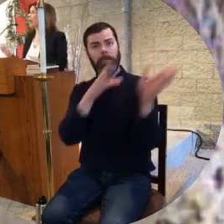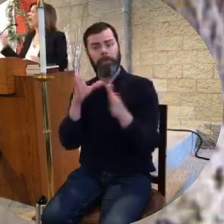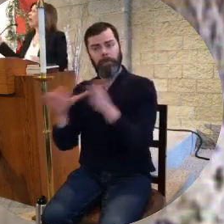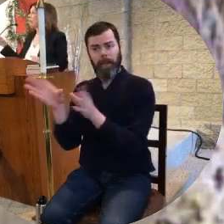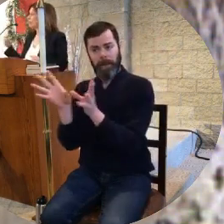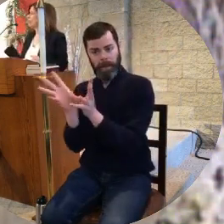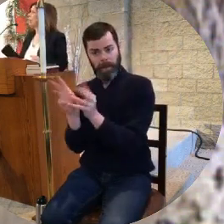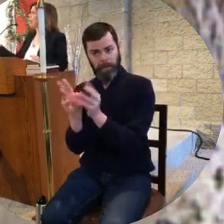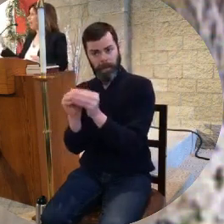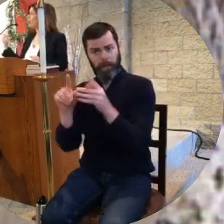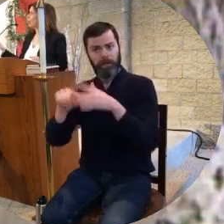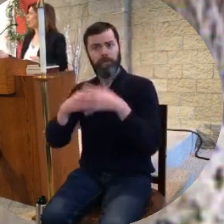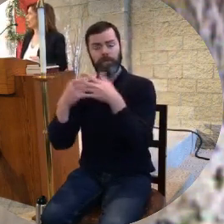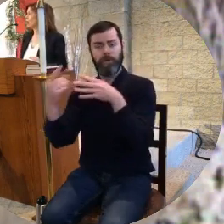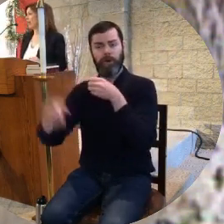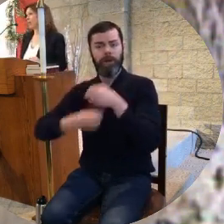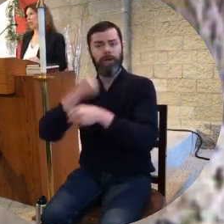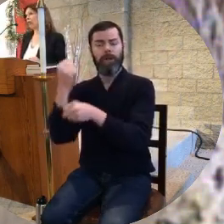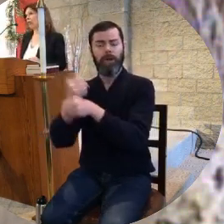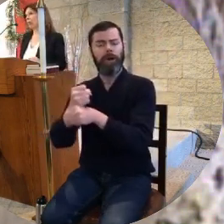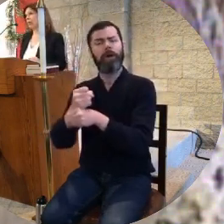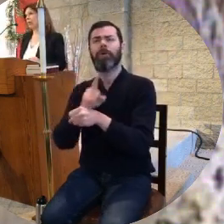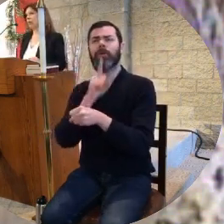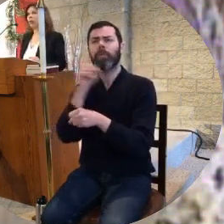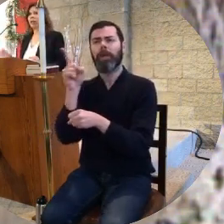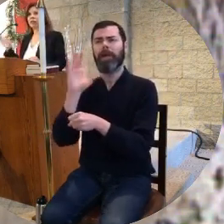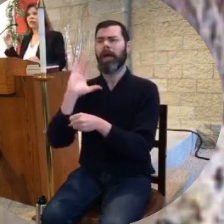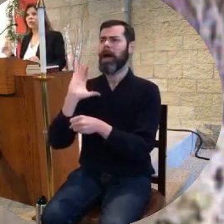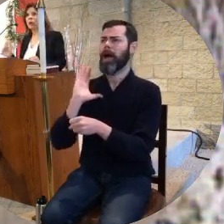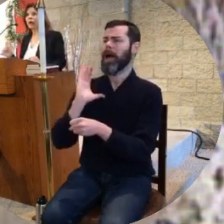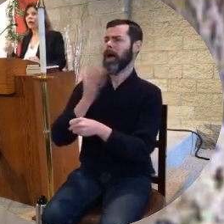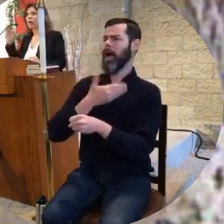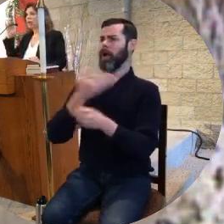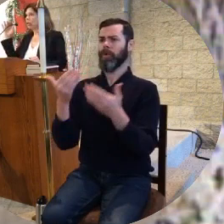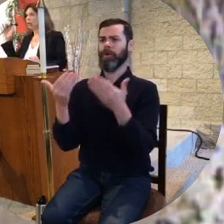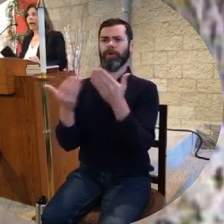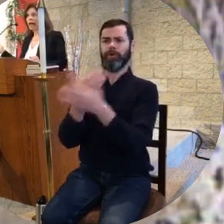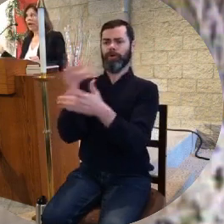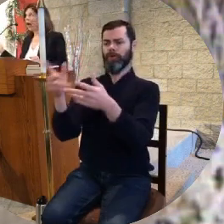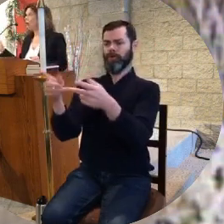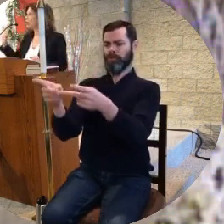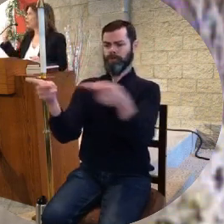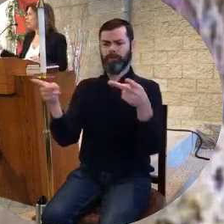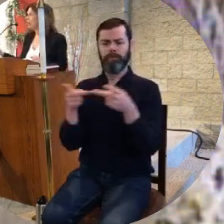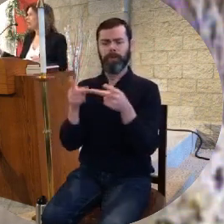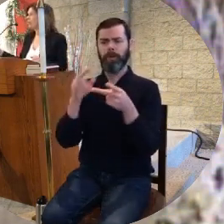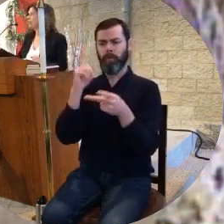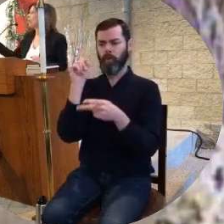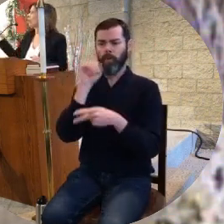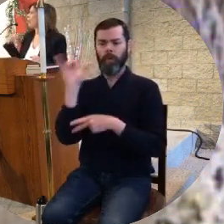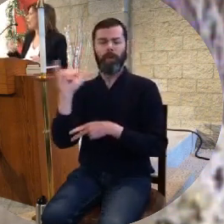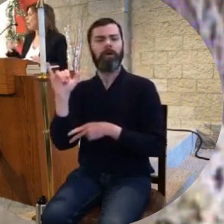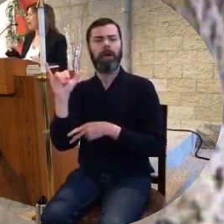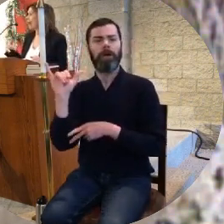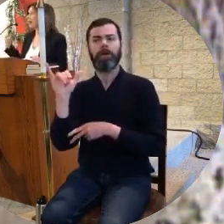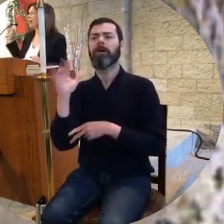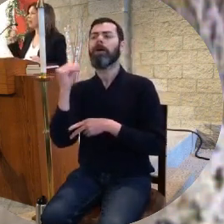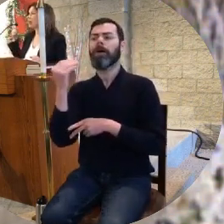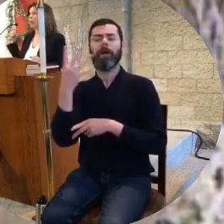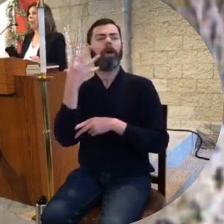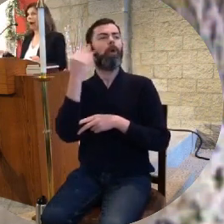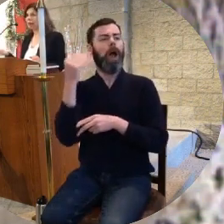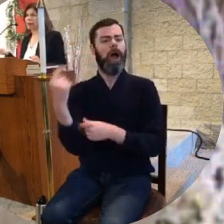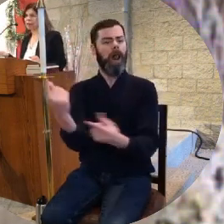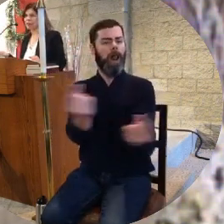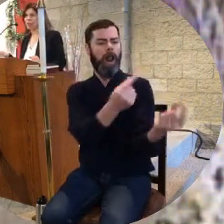year of imagining what our transform space will look like. So you want to, you know, head out, do what you need to do, come on back, get yourself